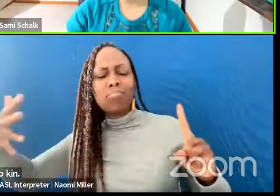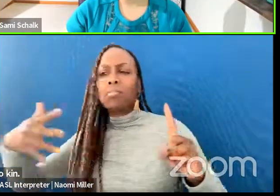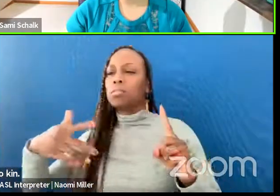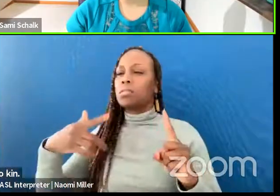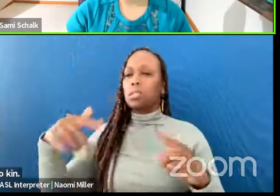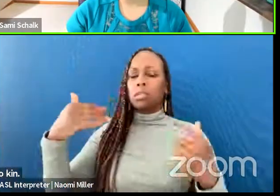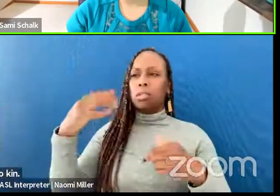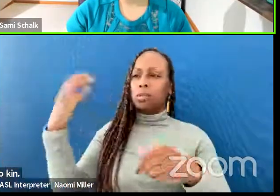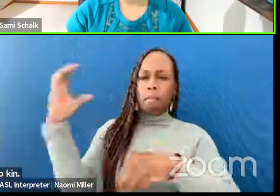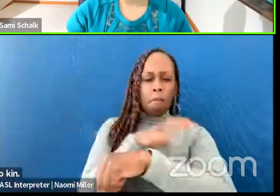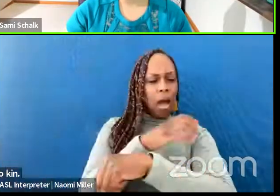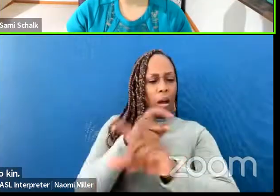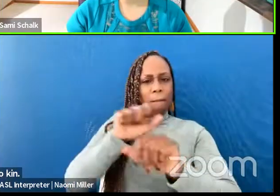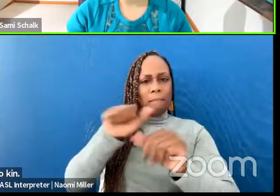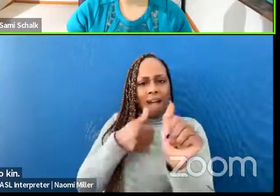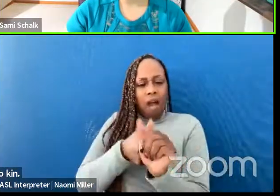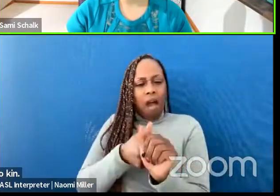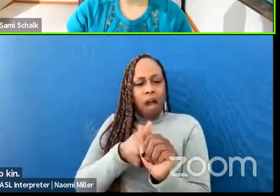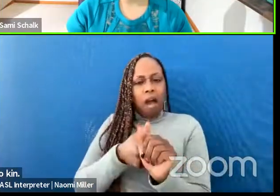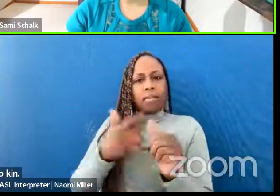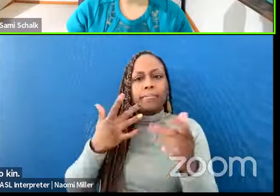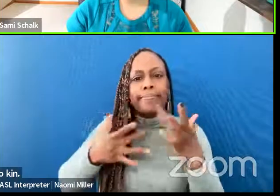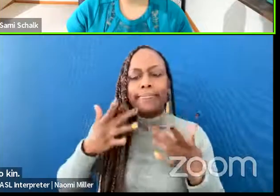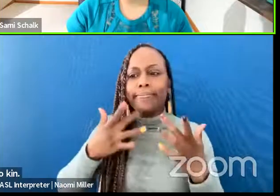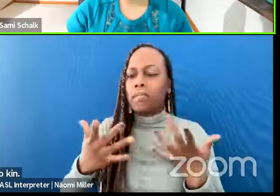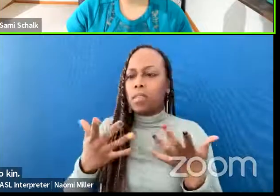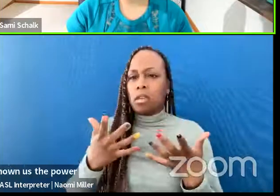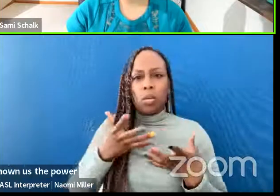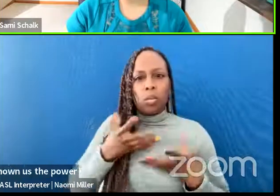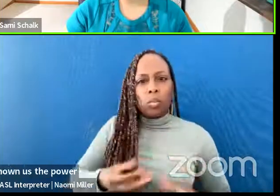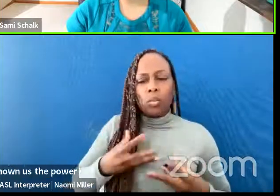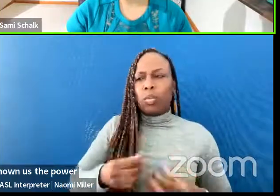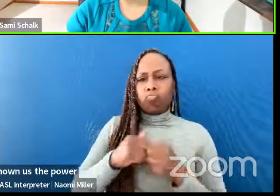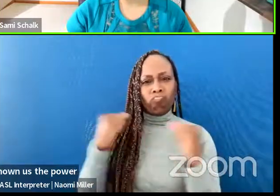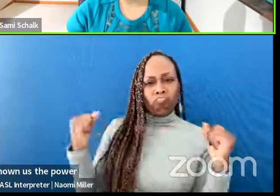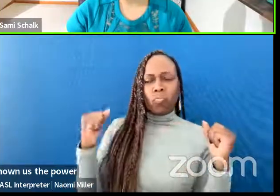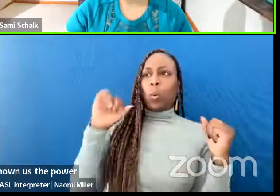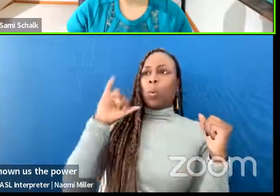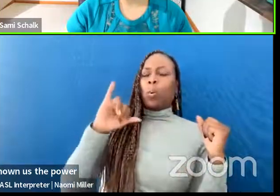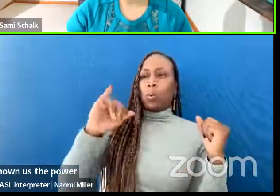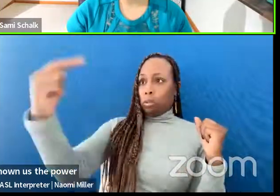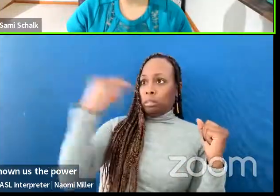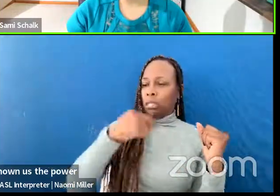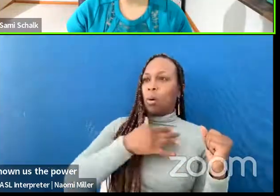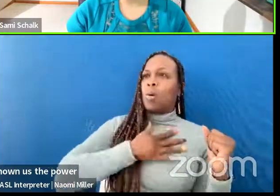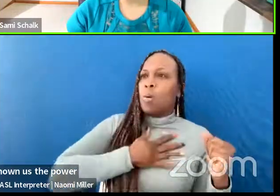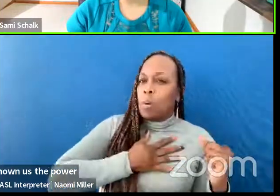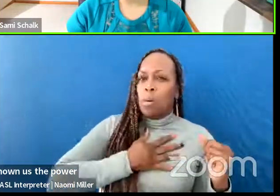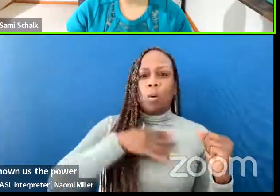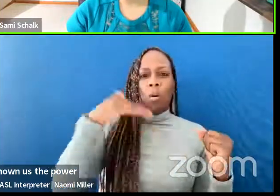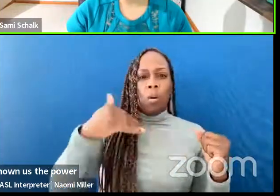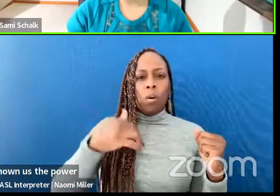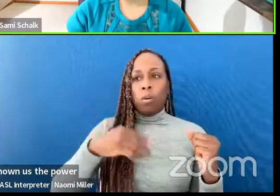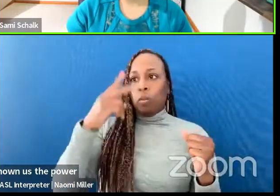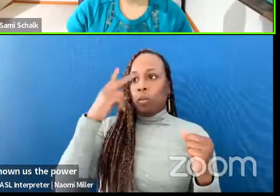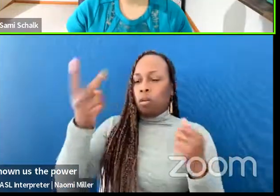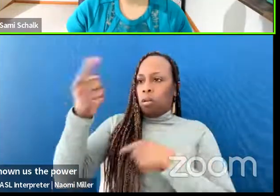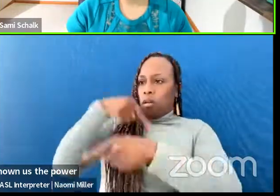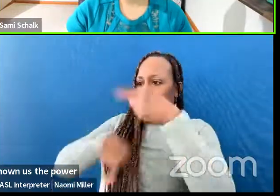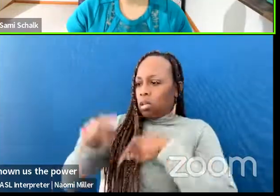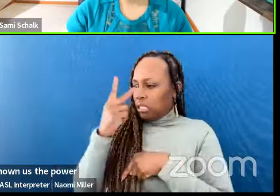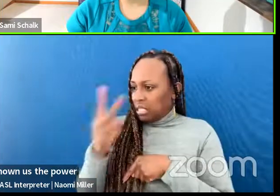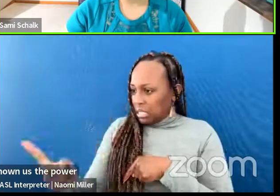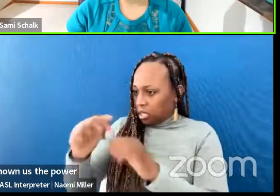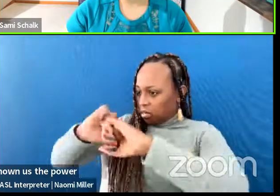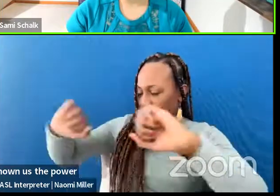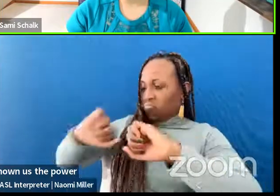vulnerability from queer disabled adults. In allowing ourselves to be seen by them and seeing them in turn, we have